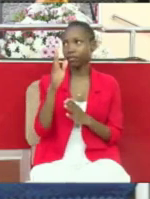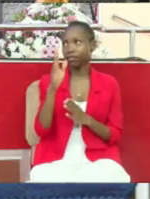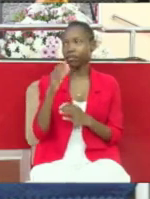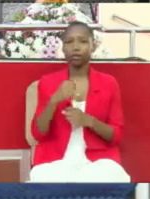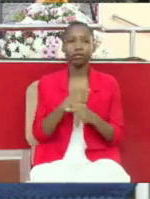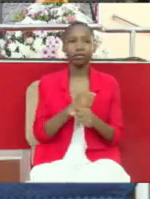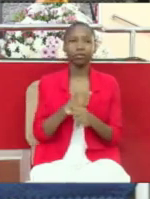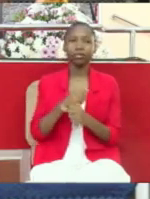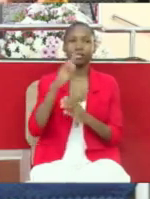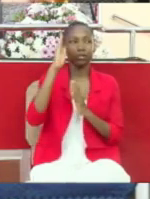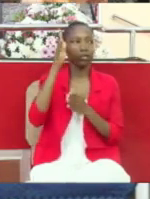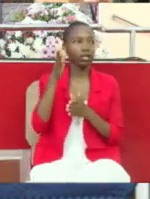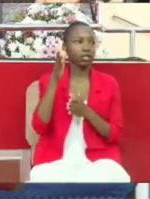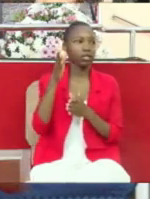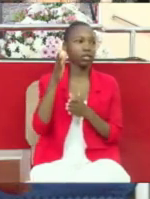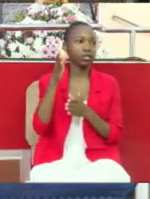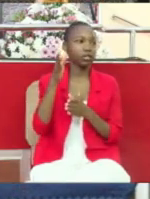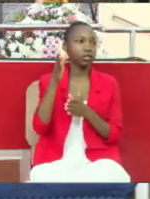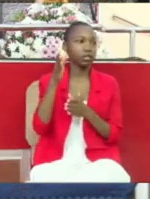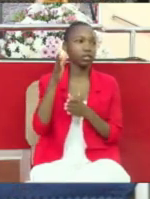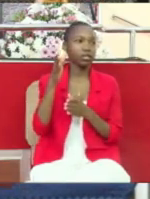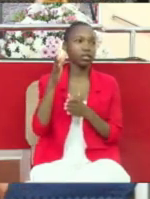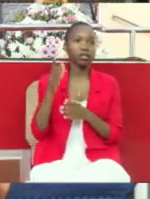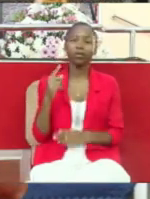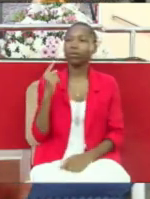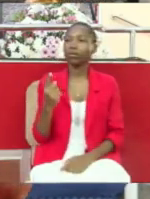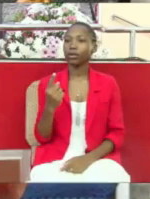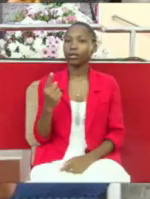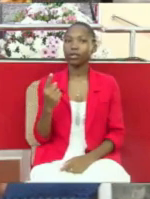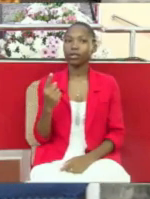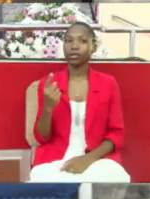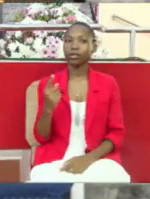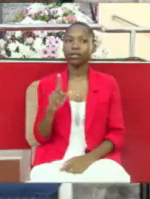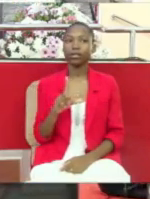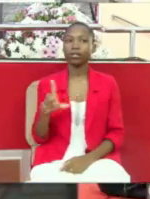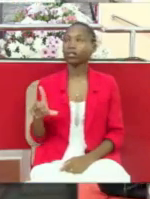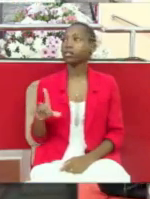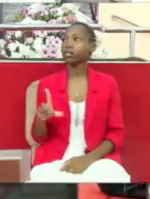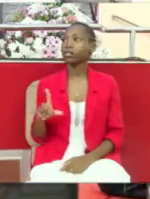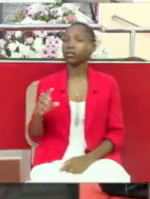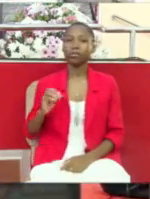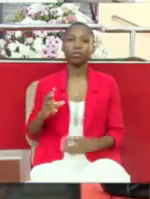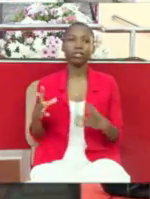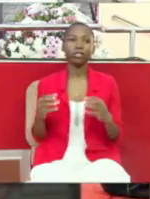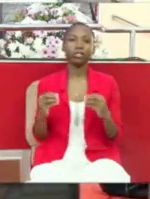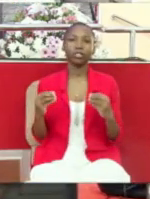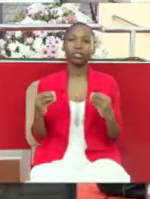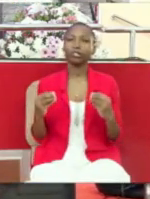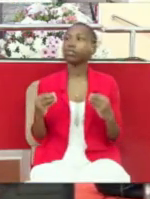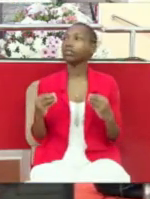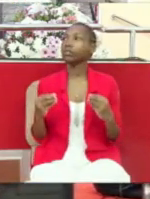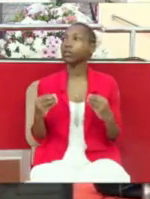the encounter. In one of the lessons, nafunzo moja, we teach in the nuts and bolts, ambalo tunafunza